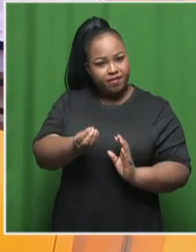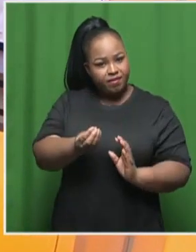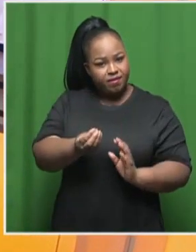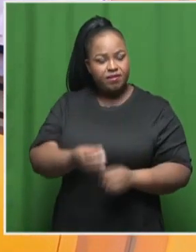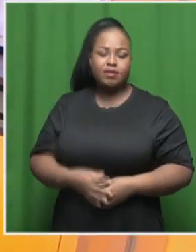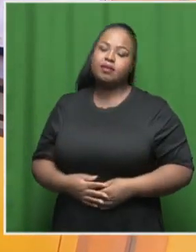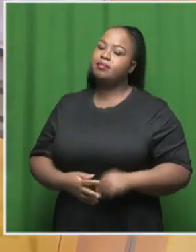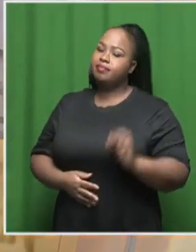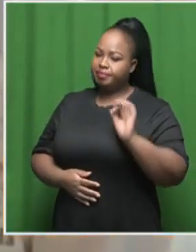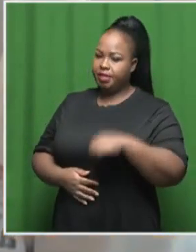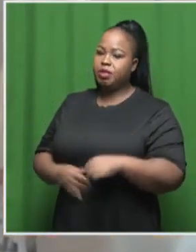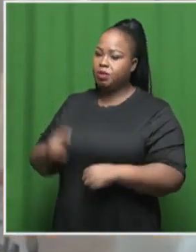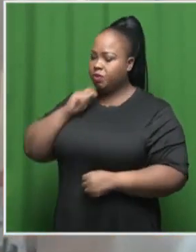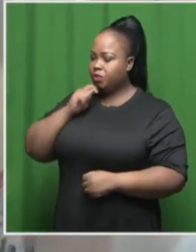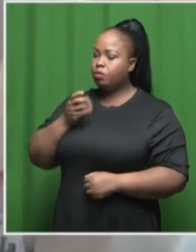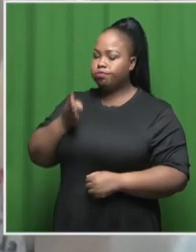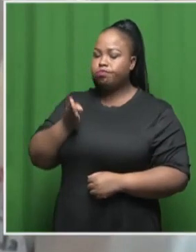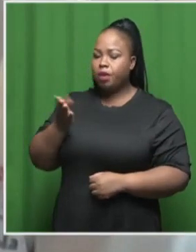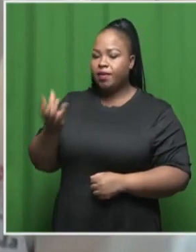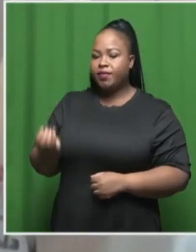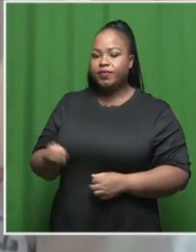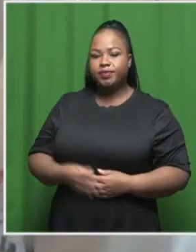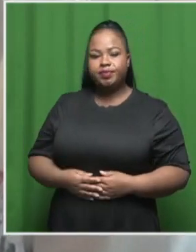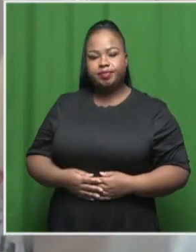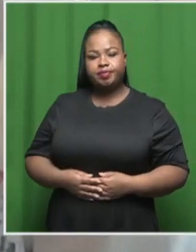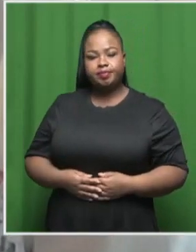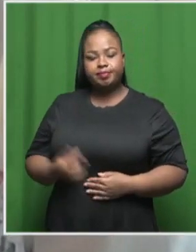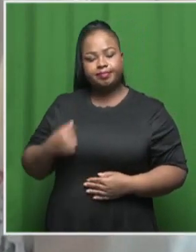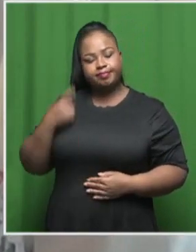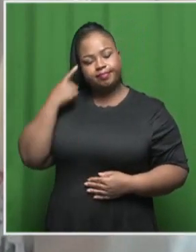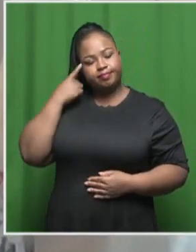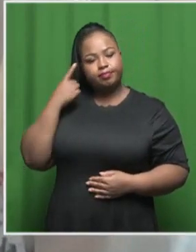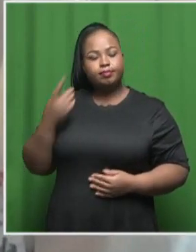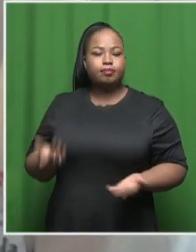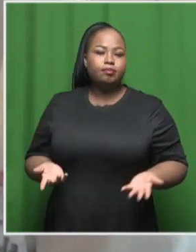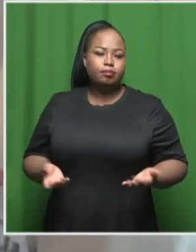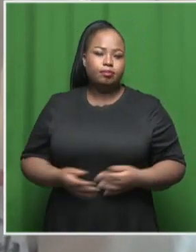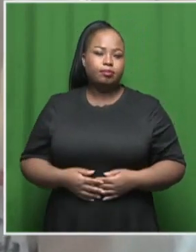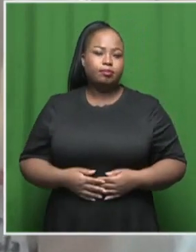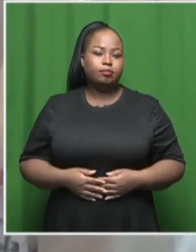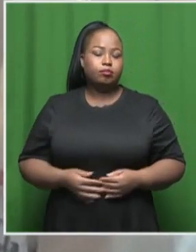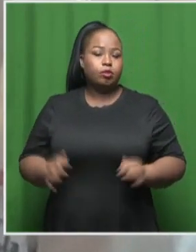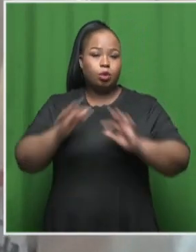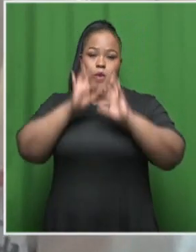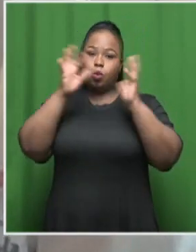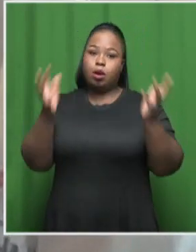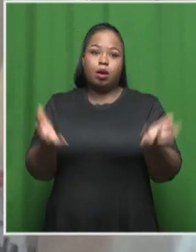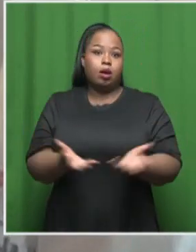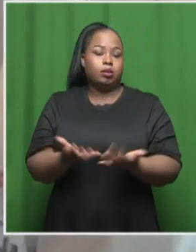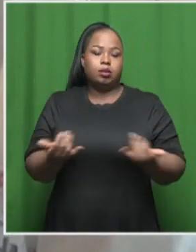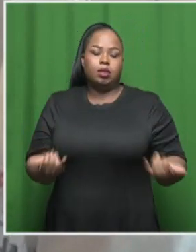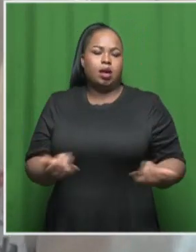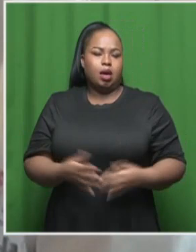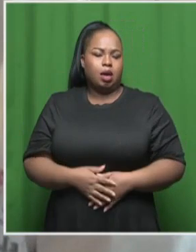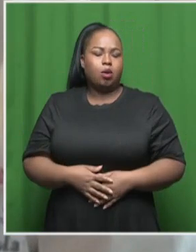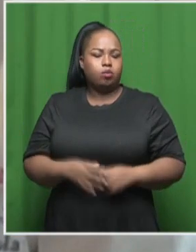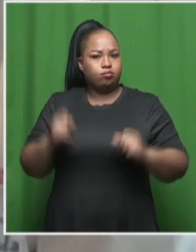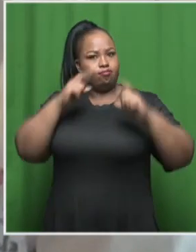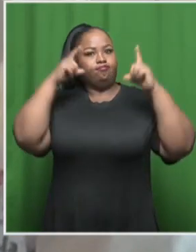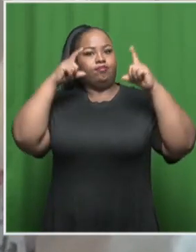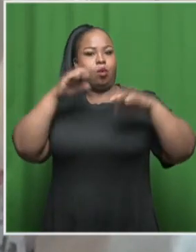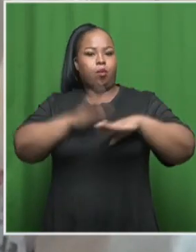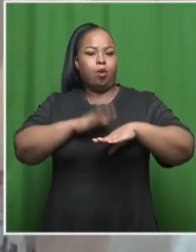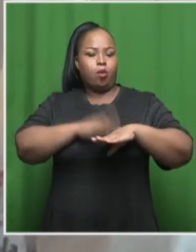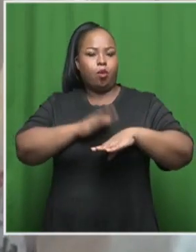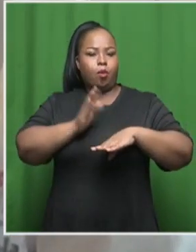Yes, definitely. I think generally, I mean, the world is becoming a bit more conscious.